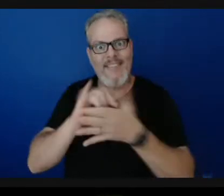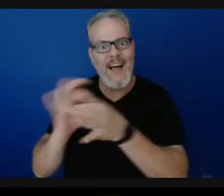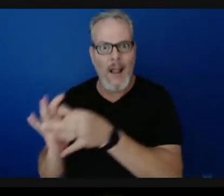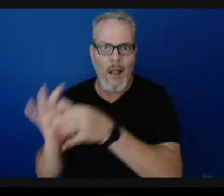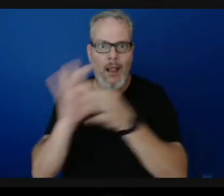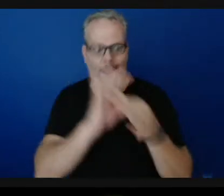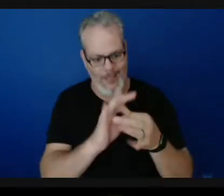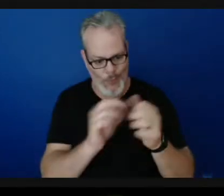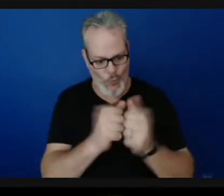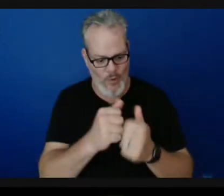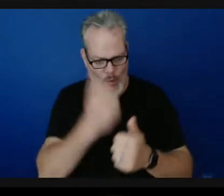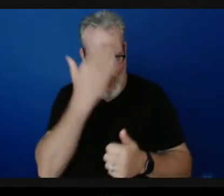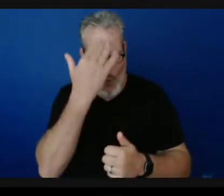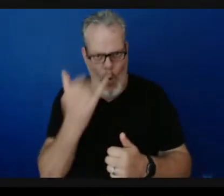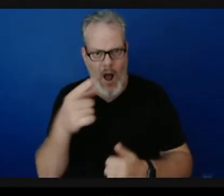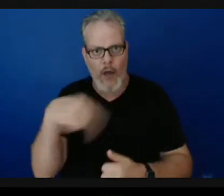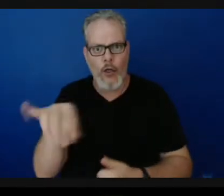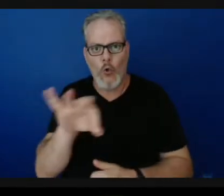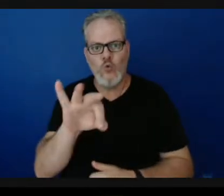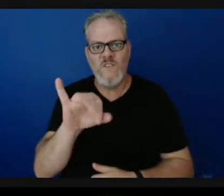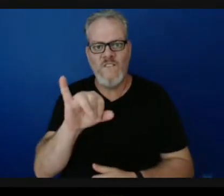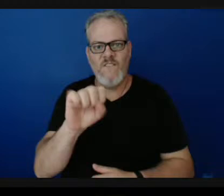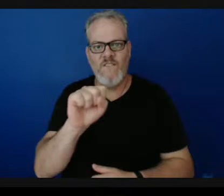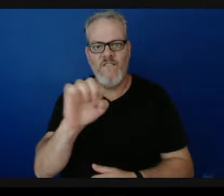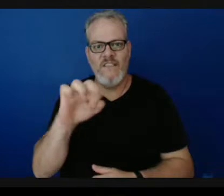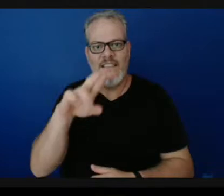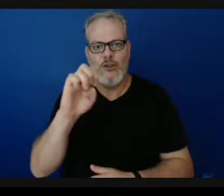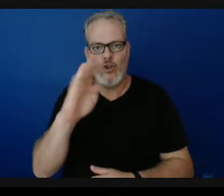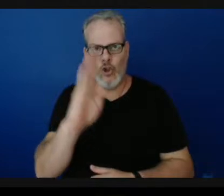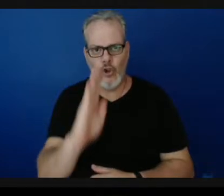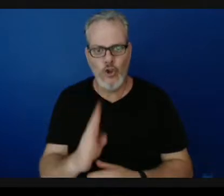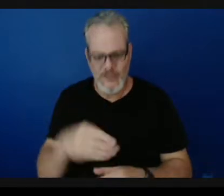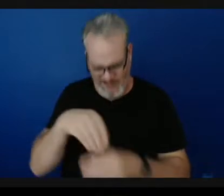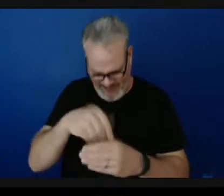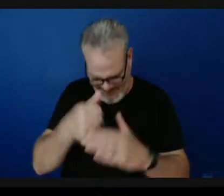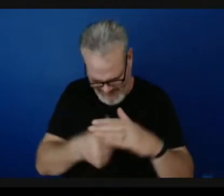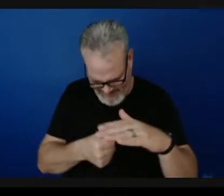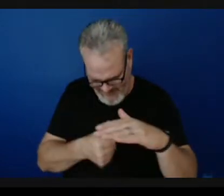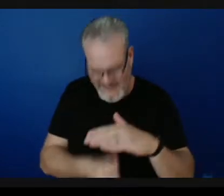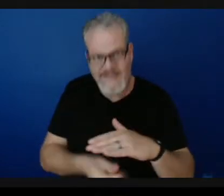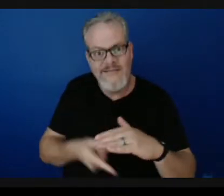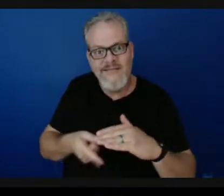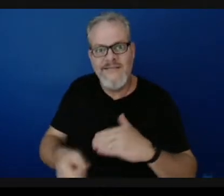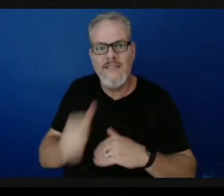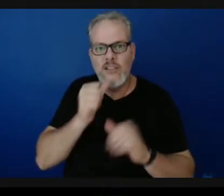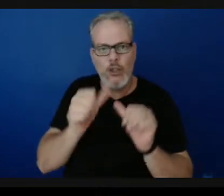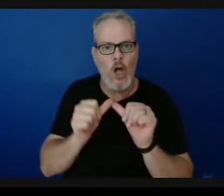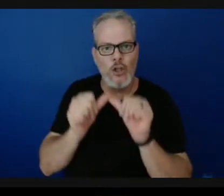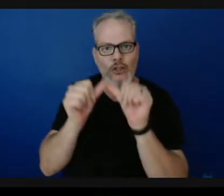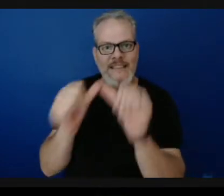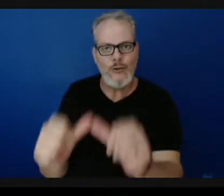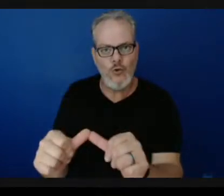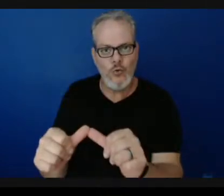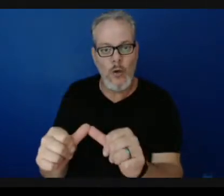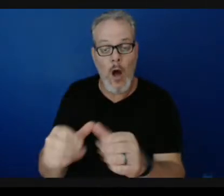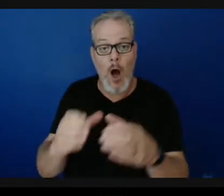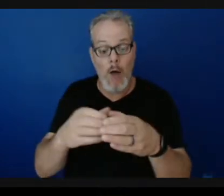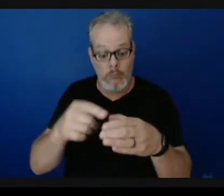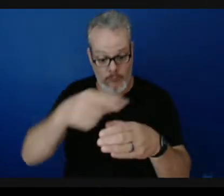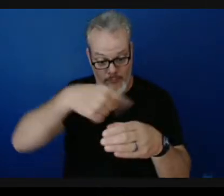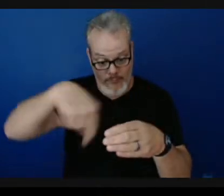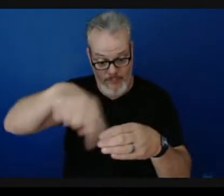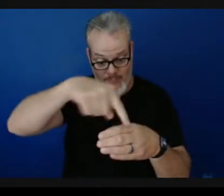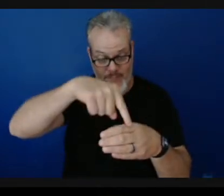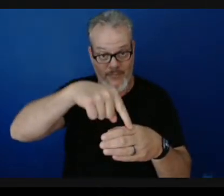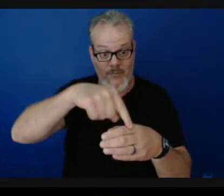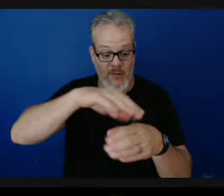those fissures on the main crater floor did not persist, but rather the one that was on the caldera wall, which did not have that